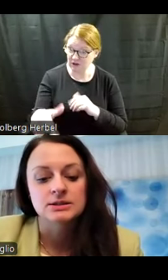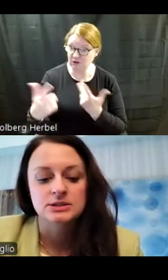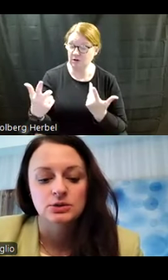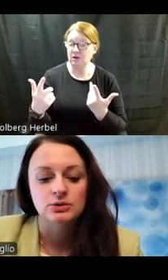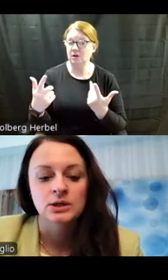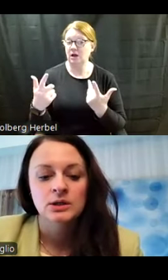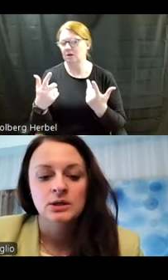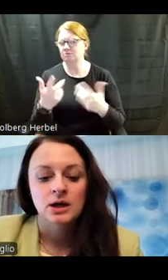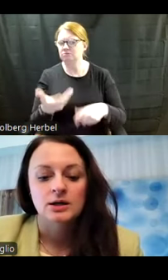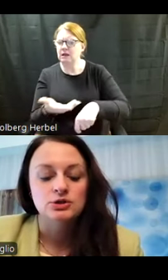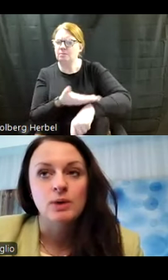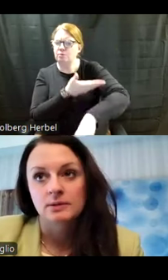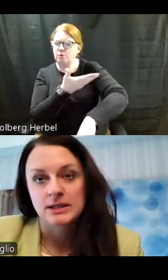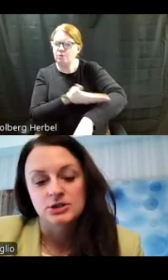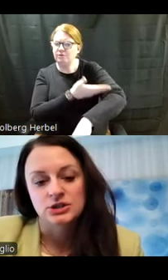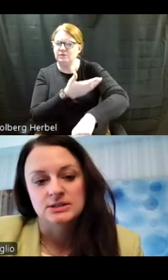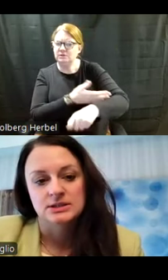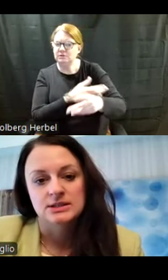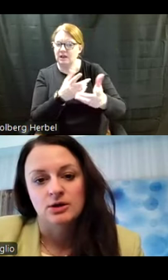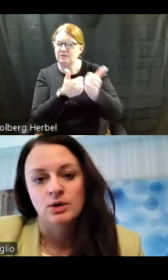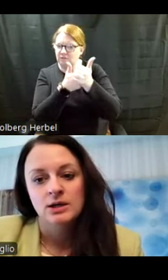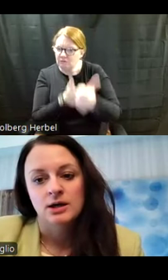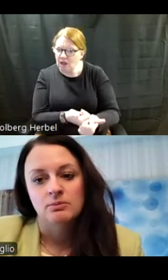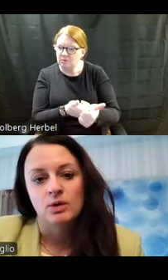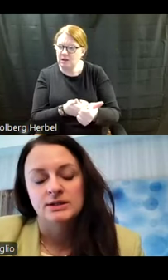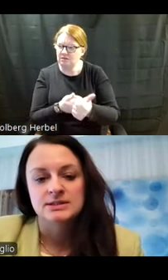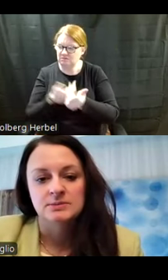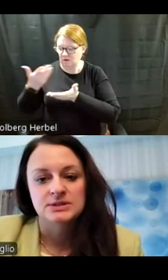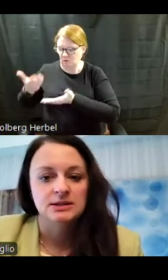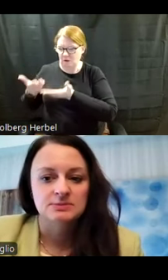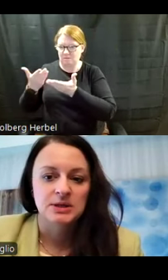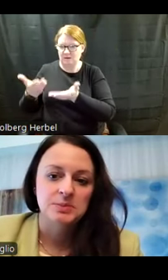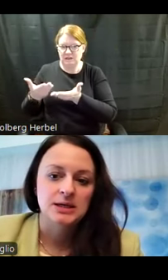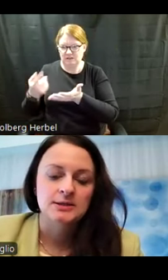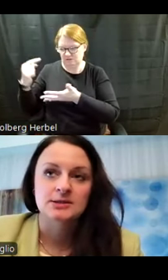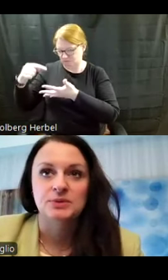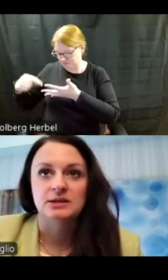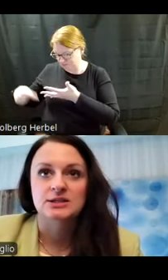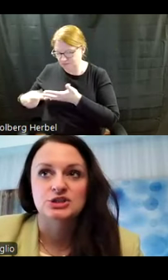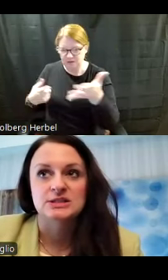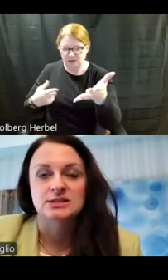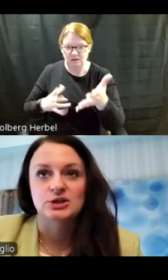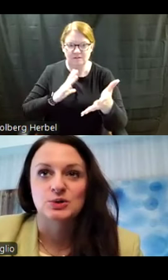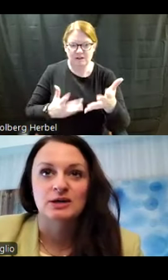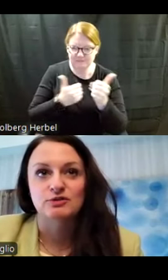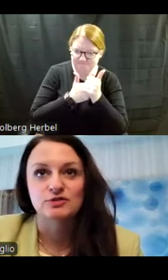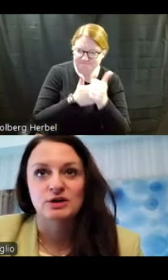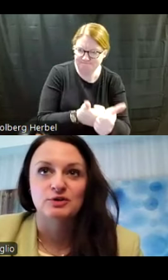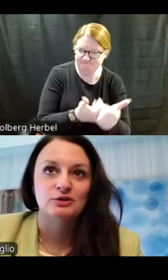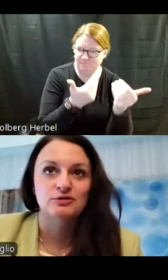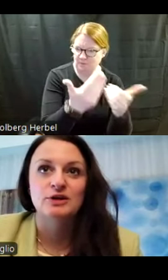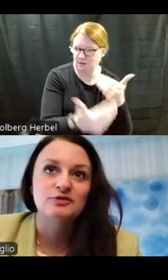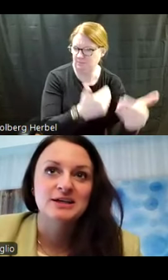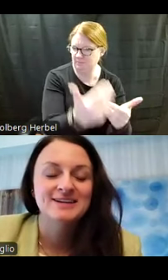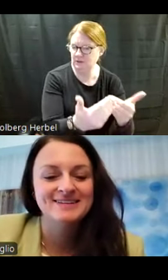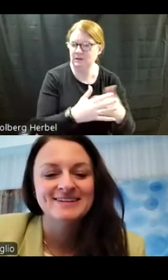adherence to recommendations. And so while it seems like this may may be something that's just, kind of